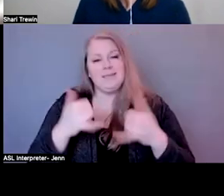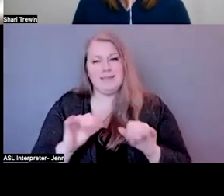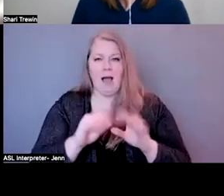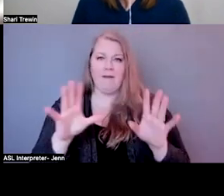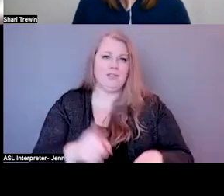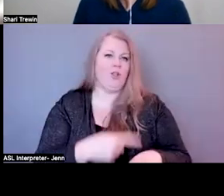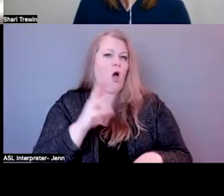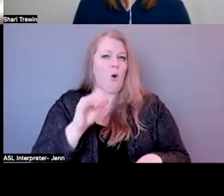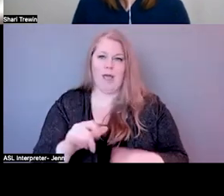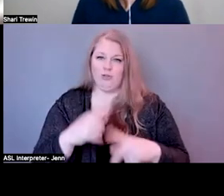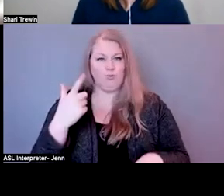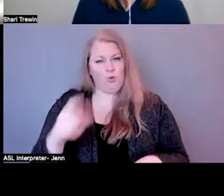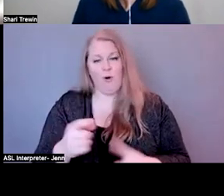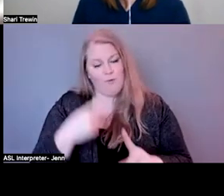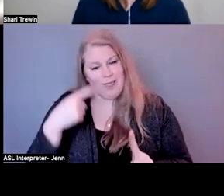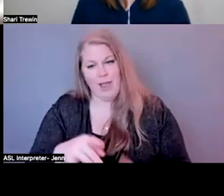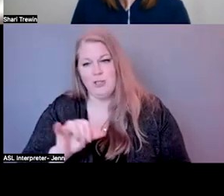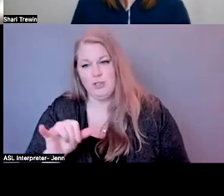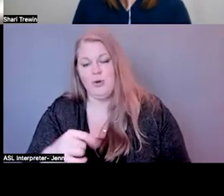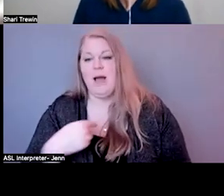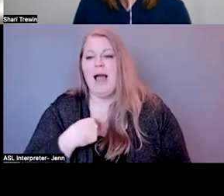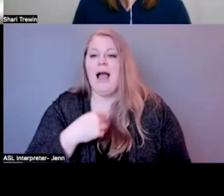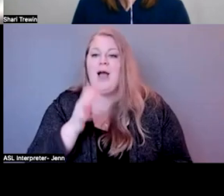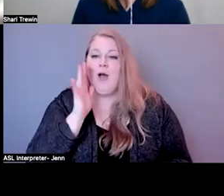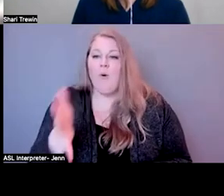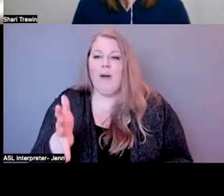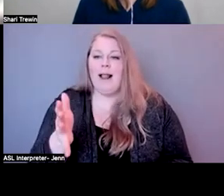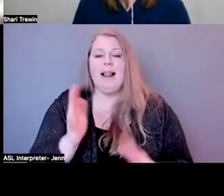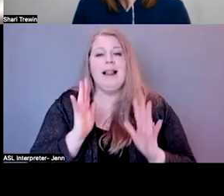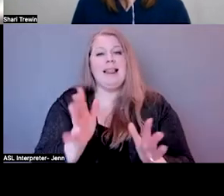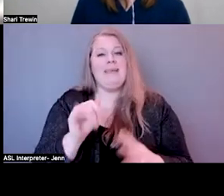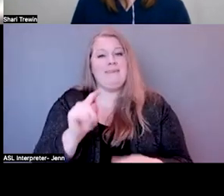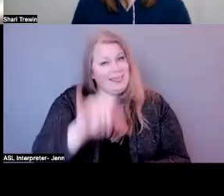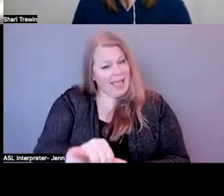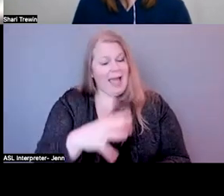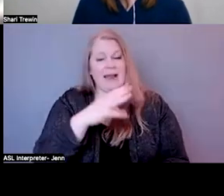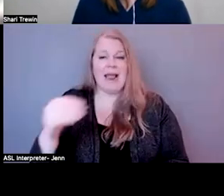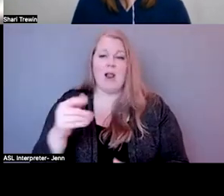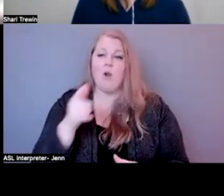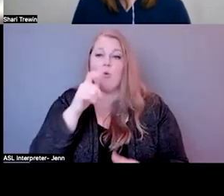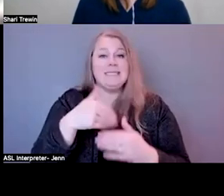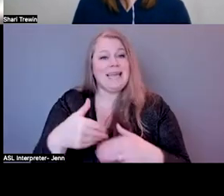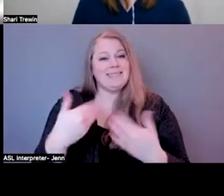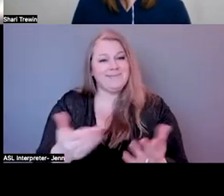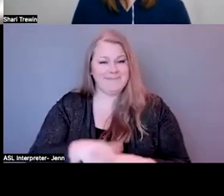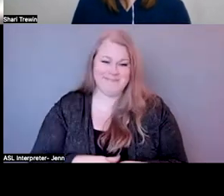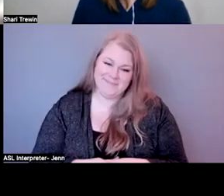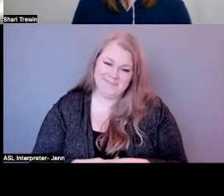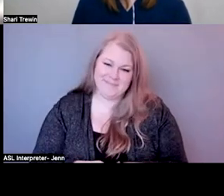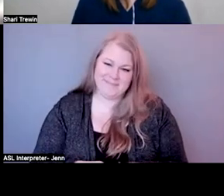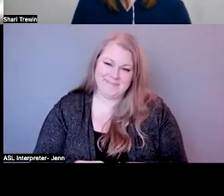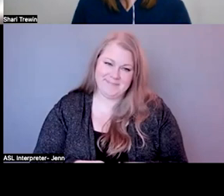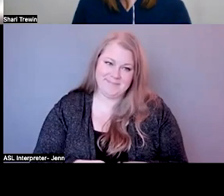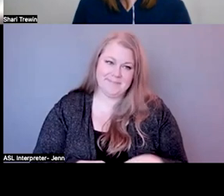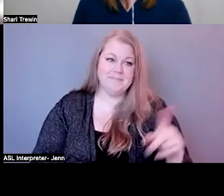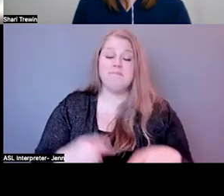ways away as well. So I will leave it at that and let whoever's next go. I think that's